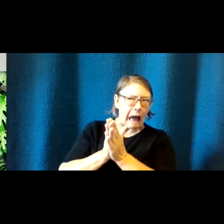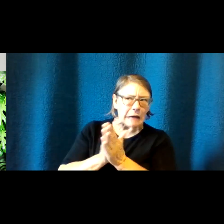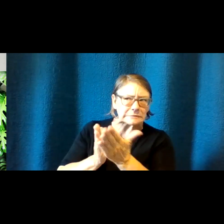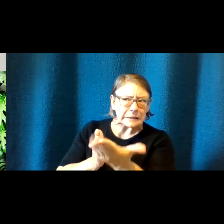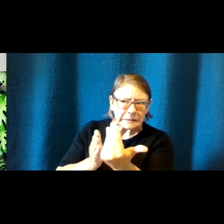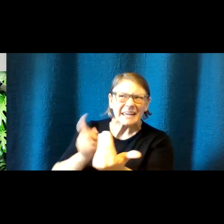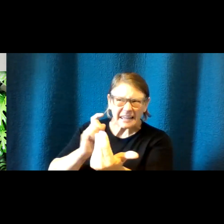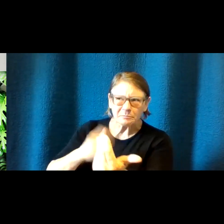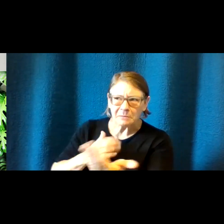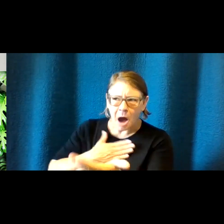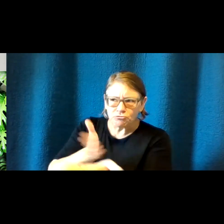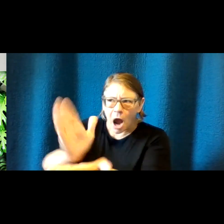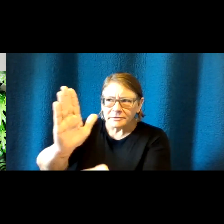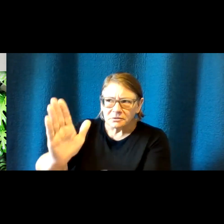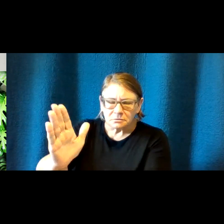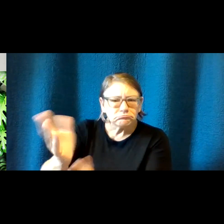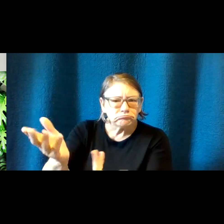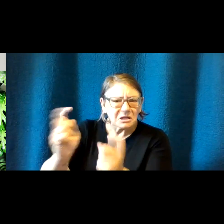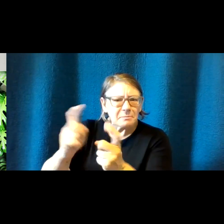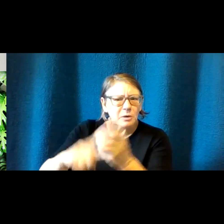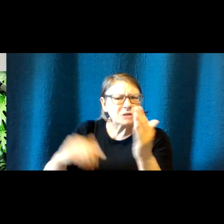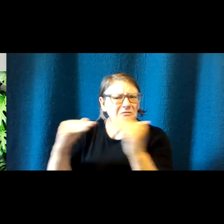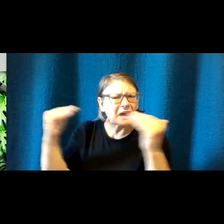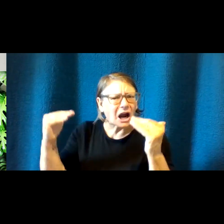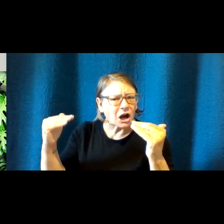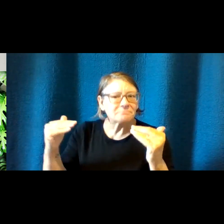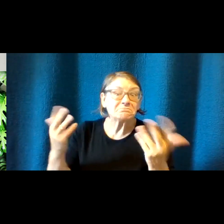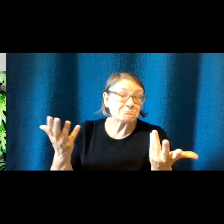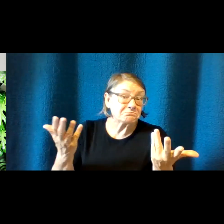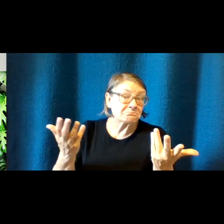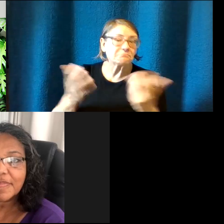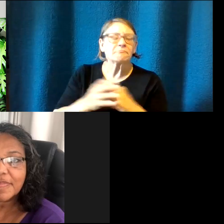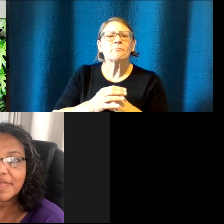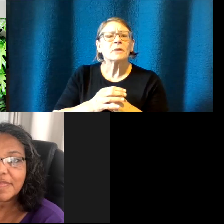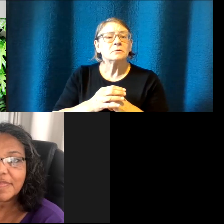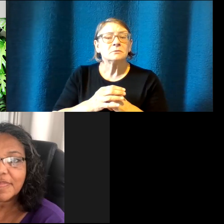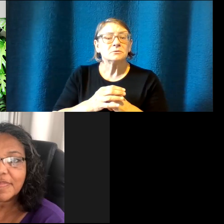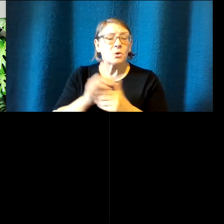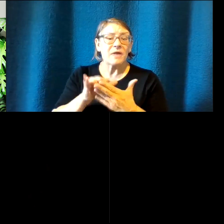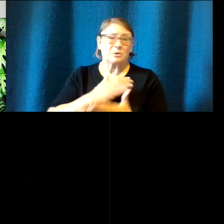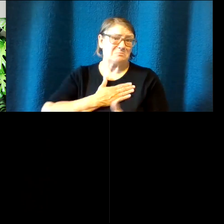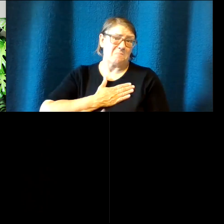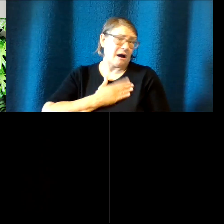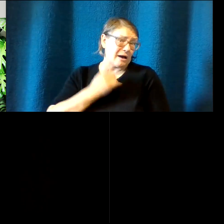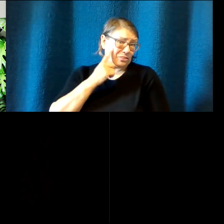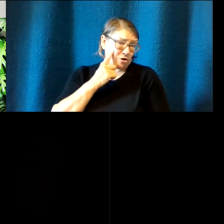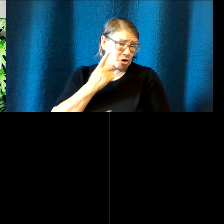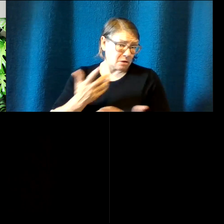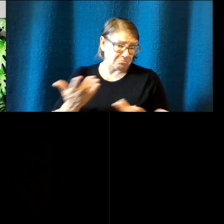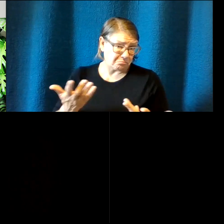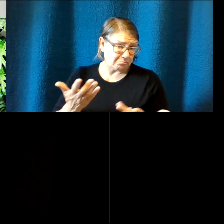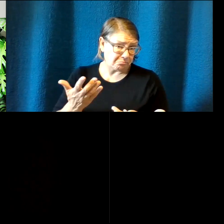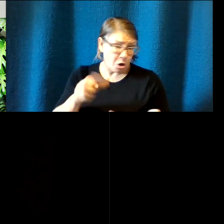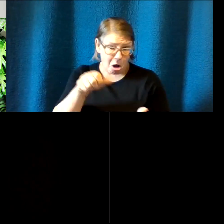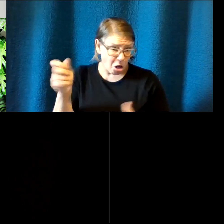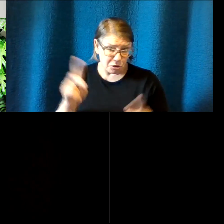their rights and fear of that wouldn't, you know, it would inhibit them from getting the job. So those are some of my takeaways.